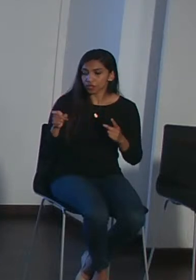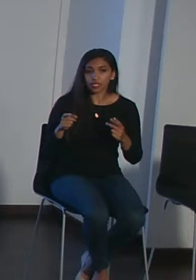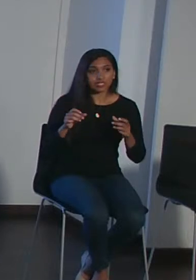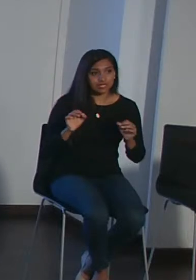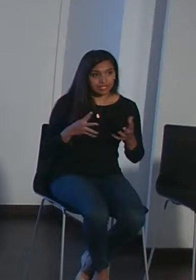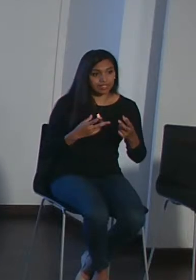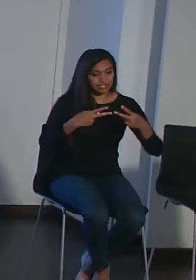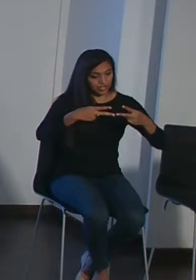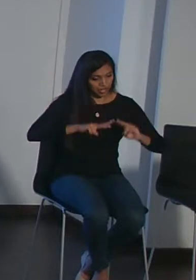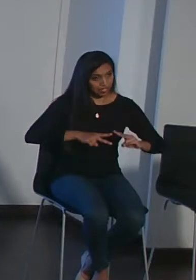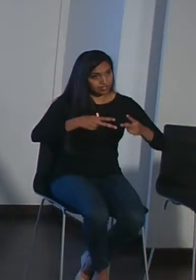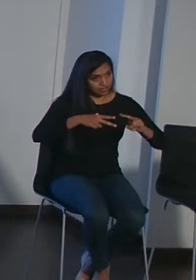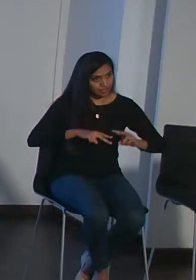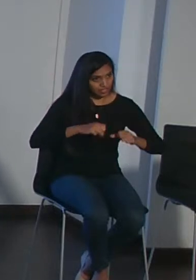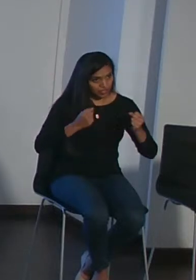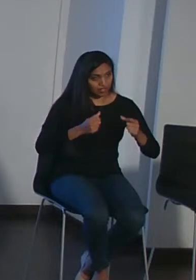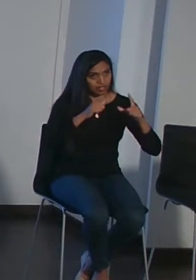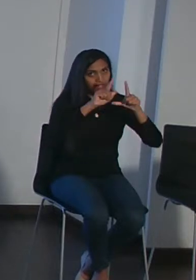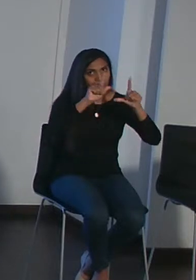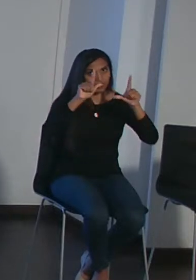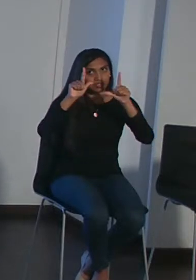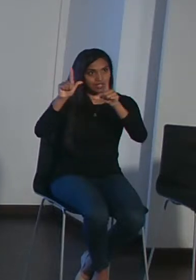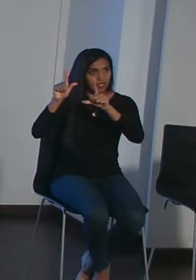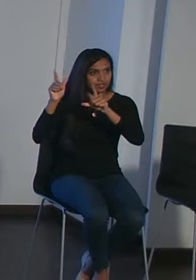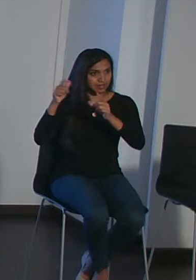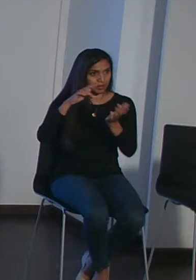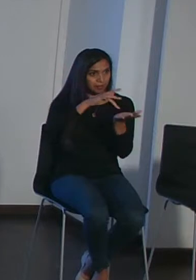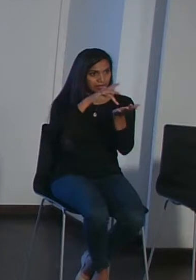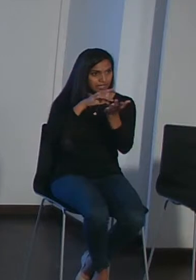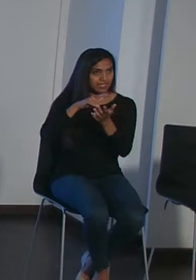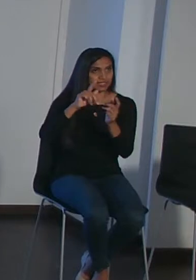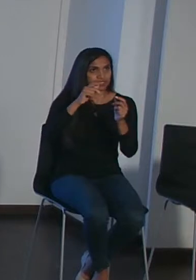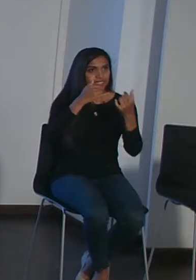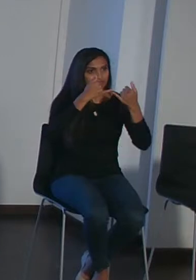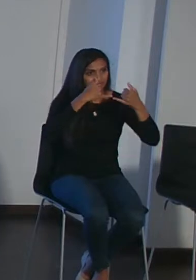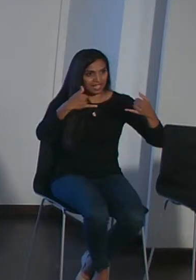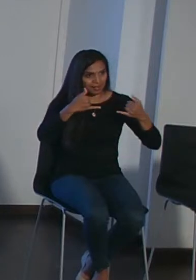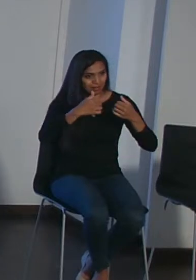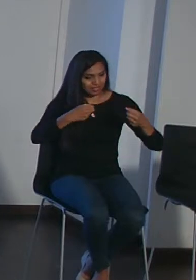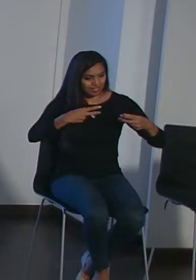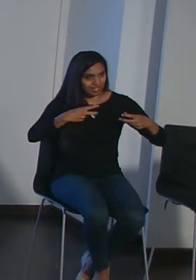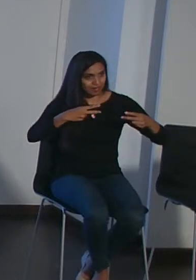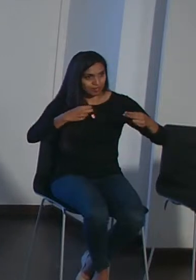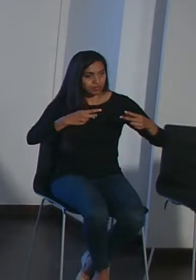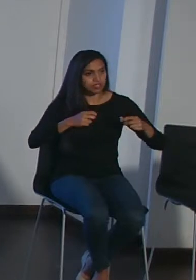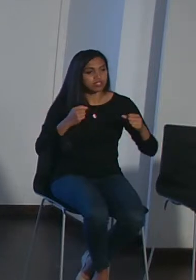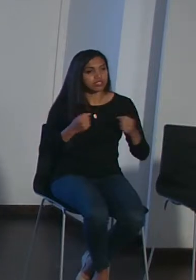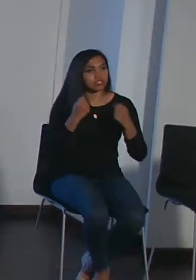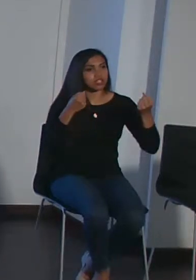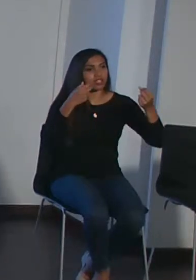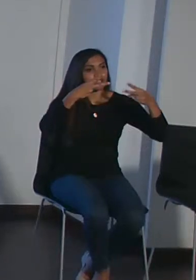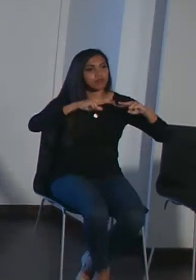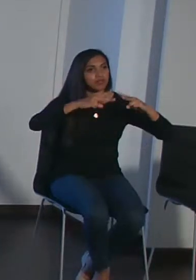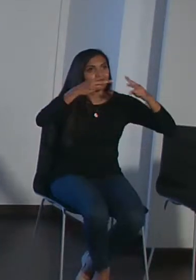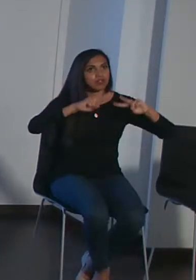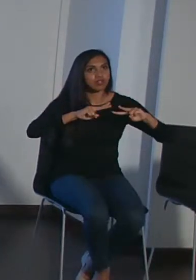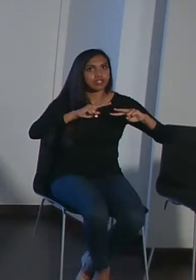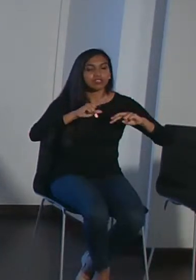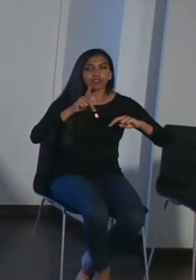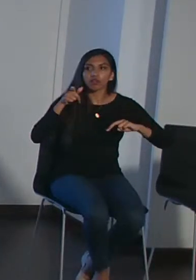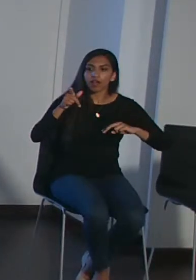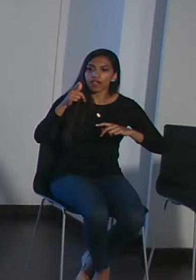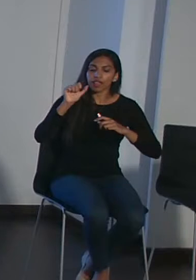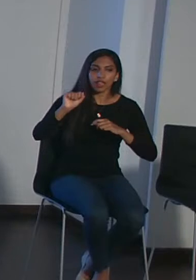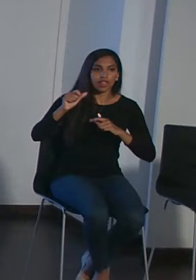translating even the exhibition, the artwork captions, we realized there are no equivalent words in Sinhala